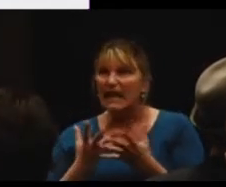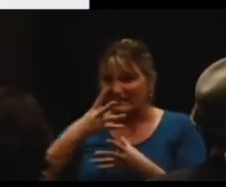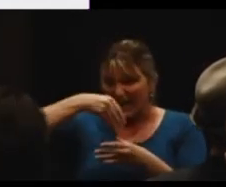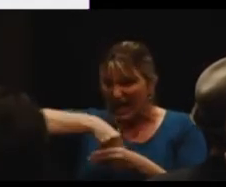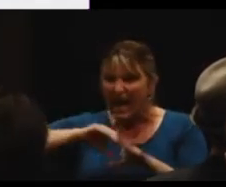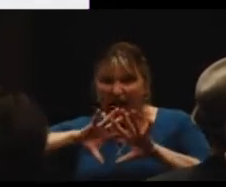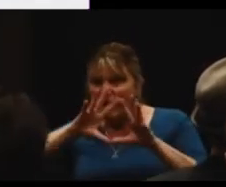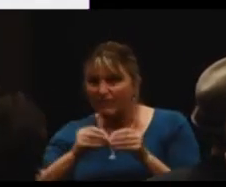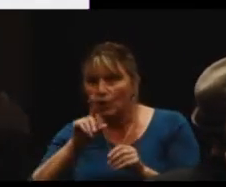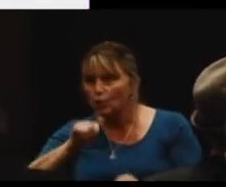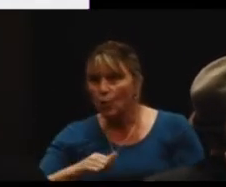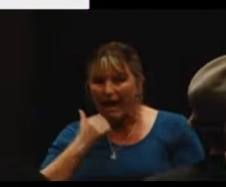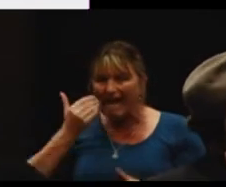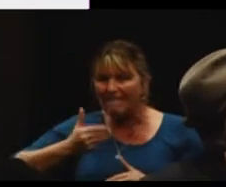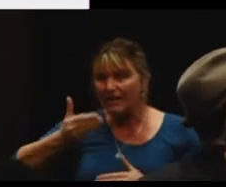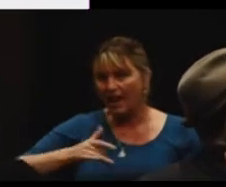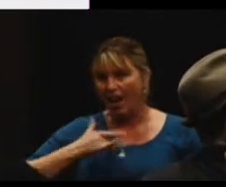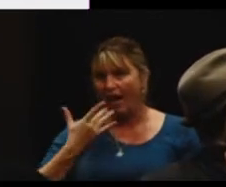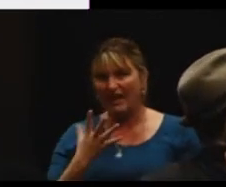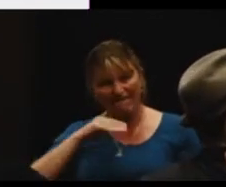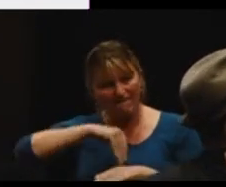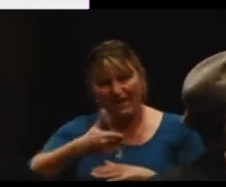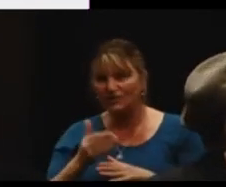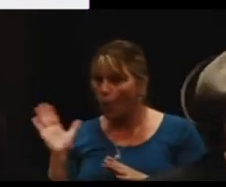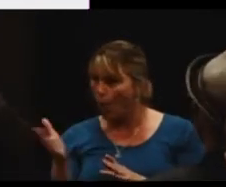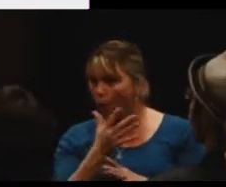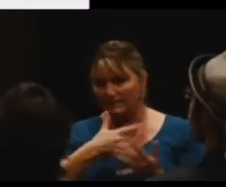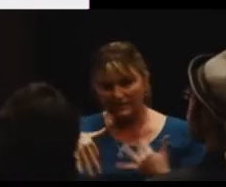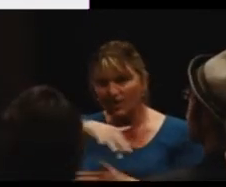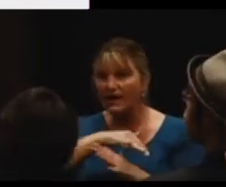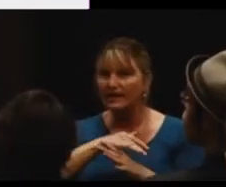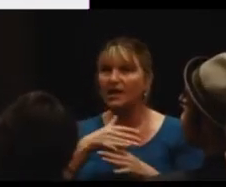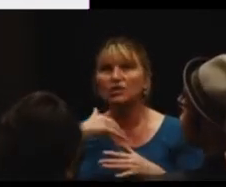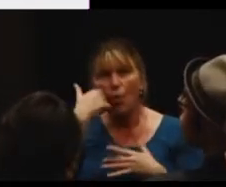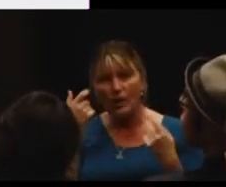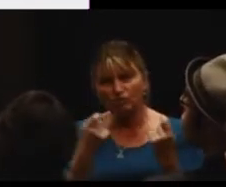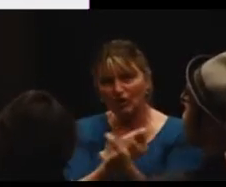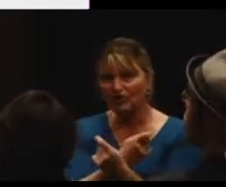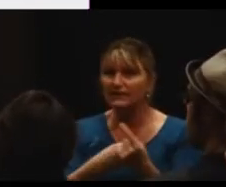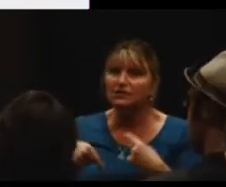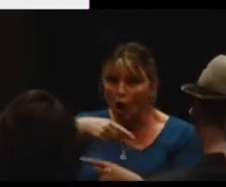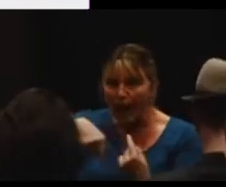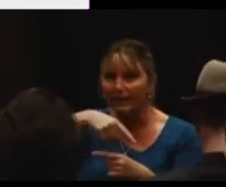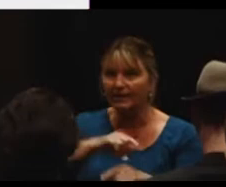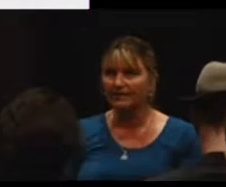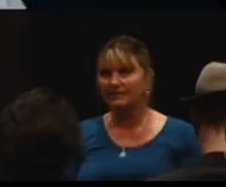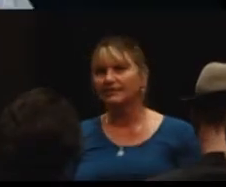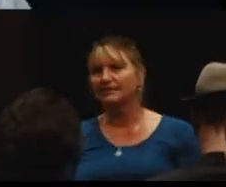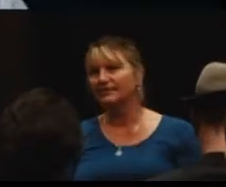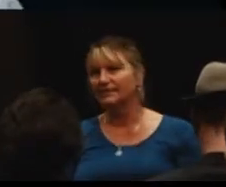It impacts on throughout the whole of society. It's dynamic, it's always changing, and it complements